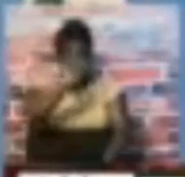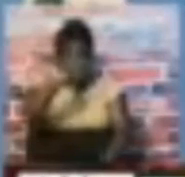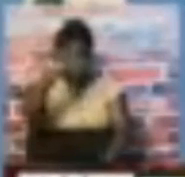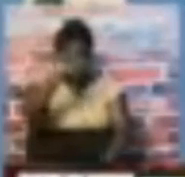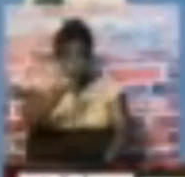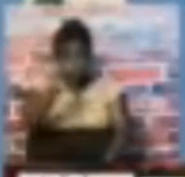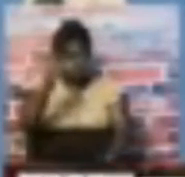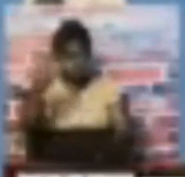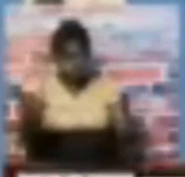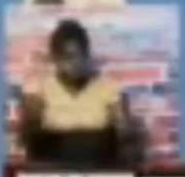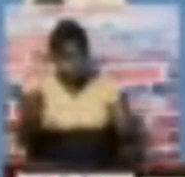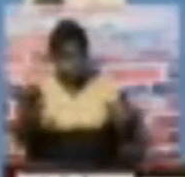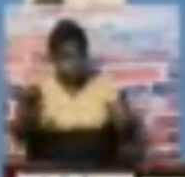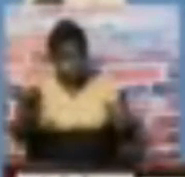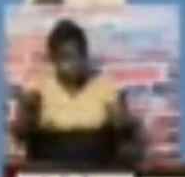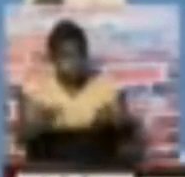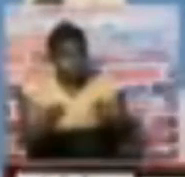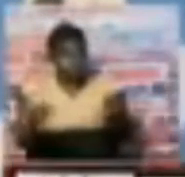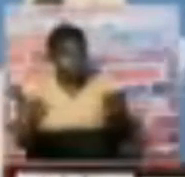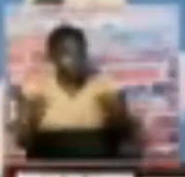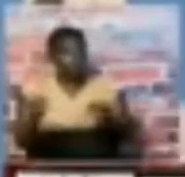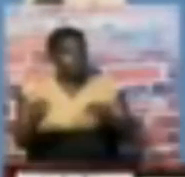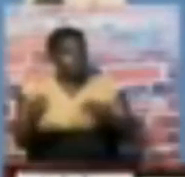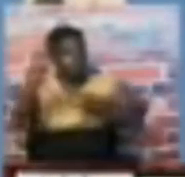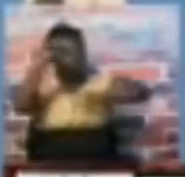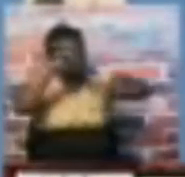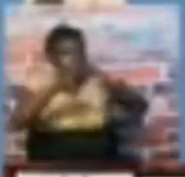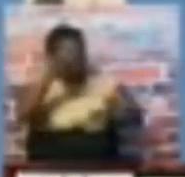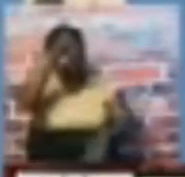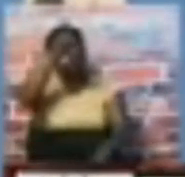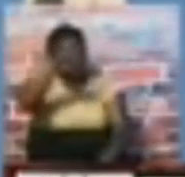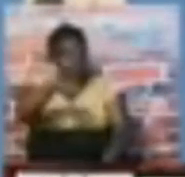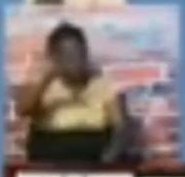so maybe I also donated to the Prime Minister's office